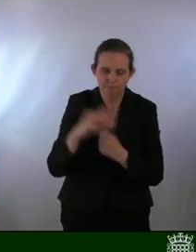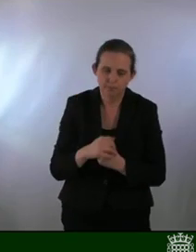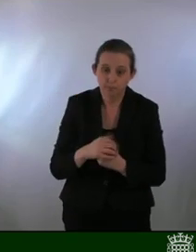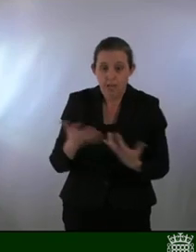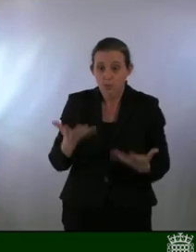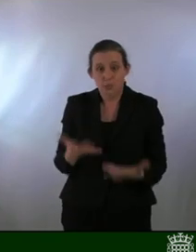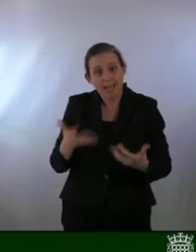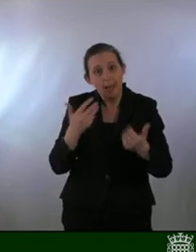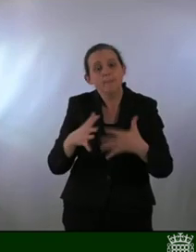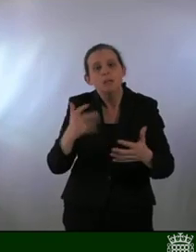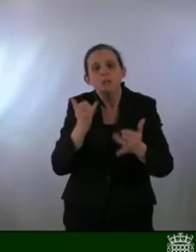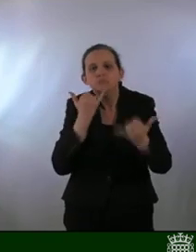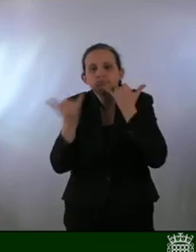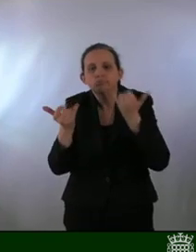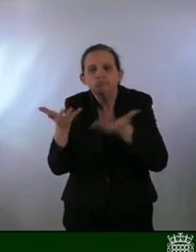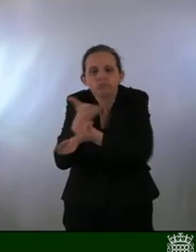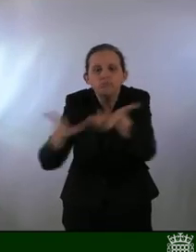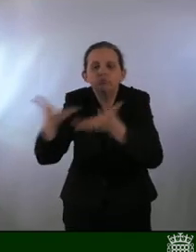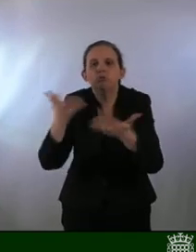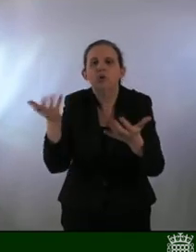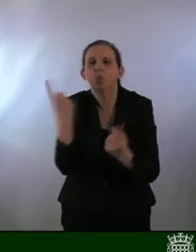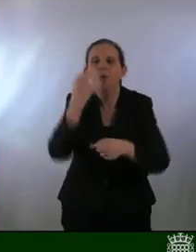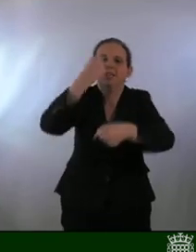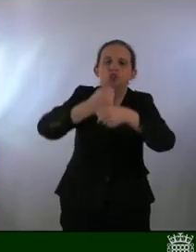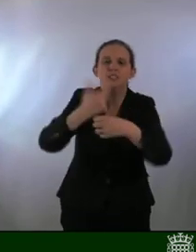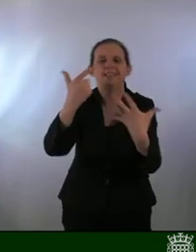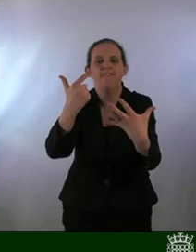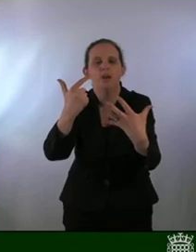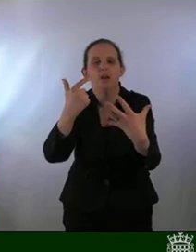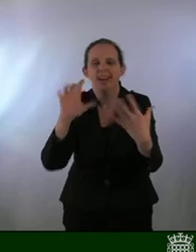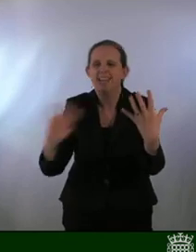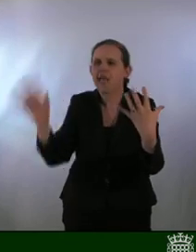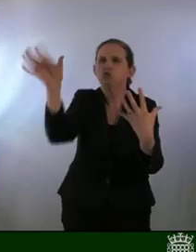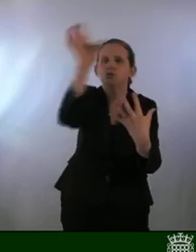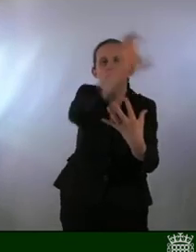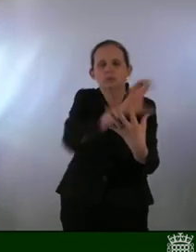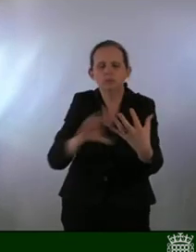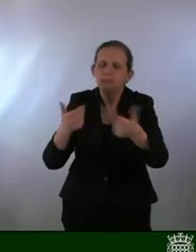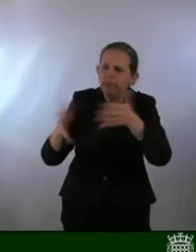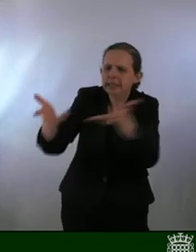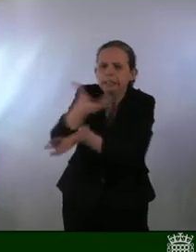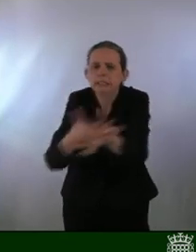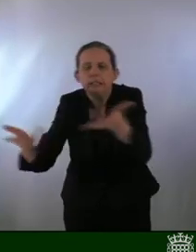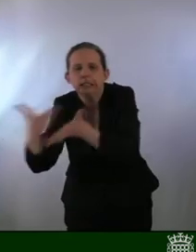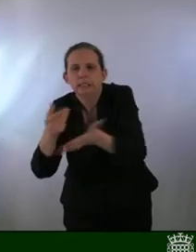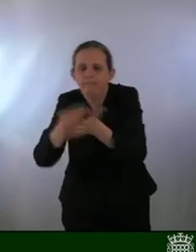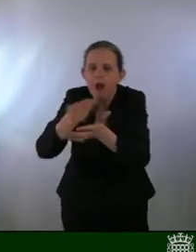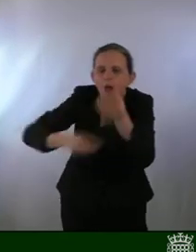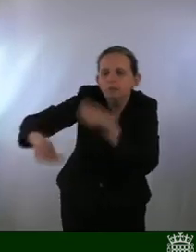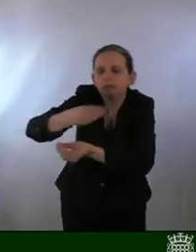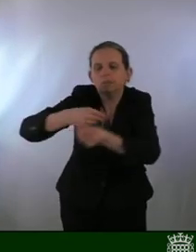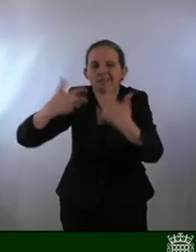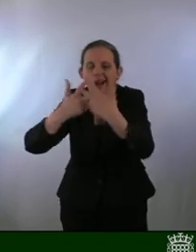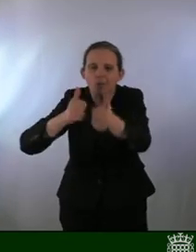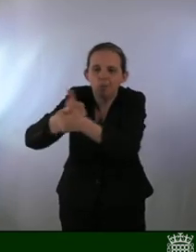call today, which the Prime Minister participated in which economic considerations like this were